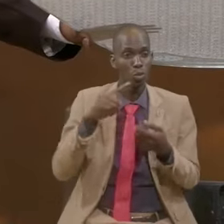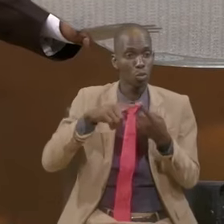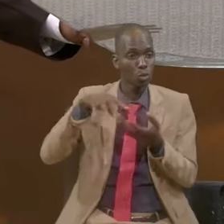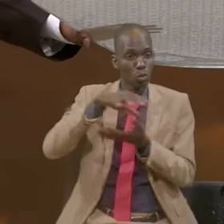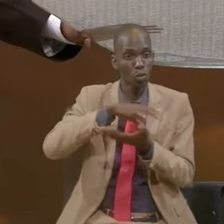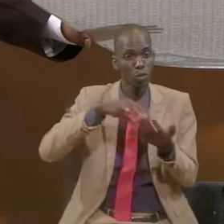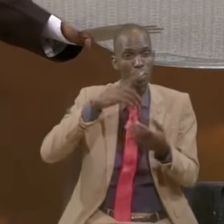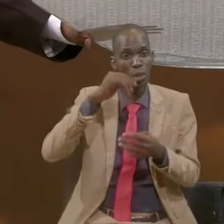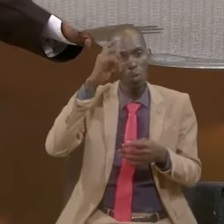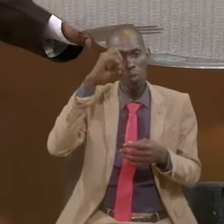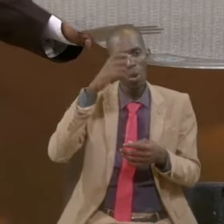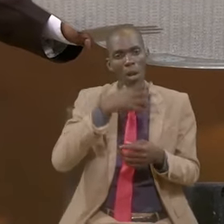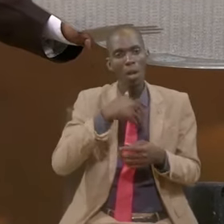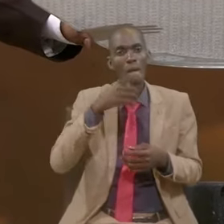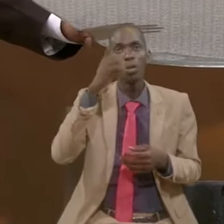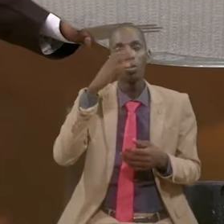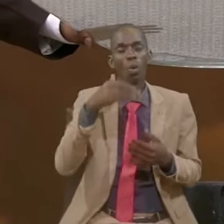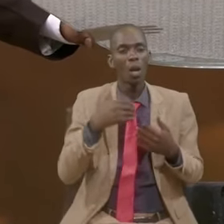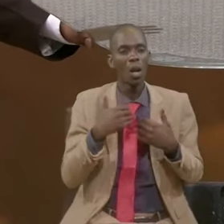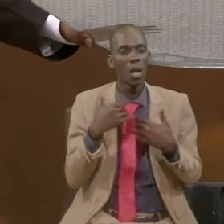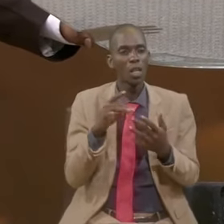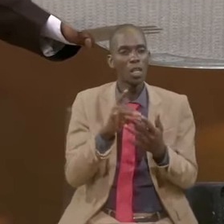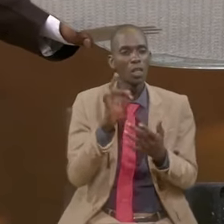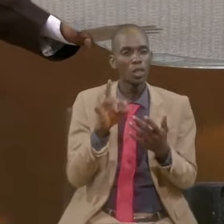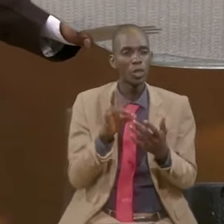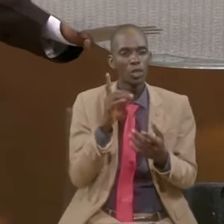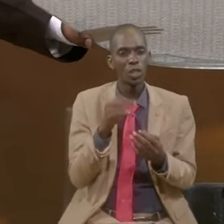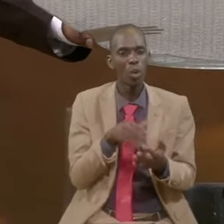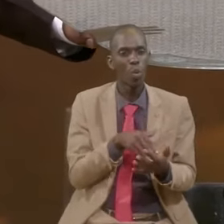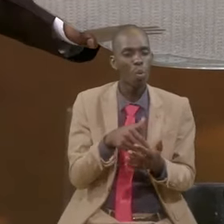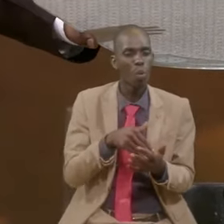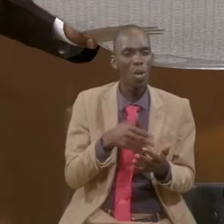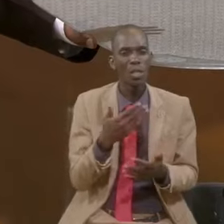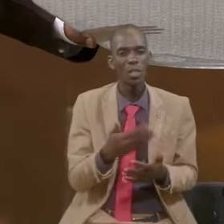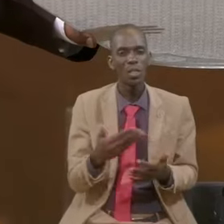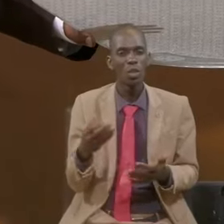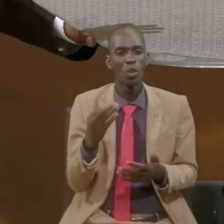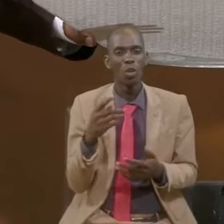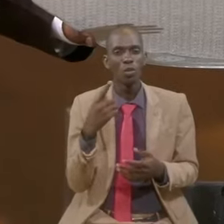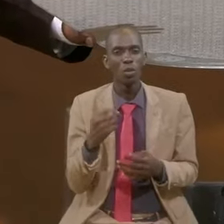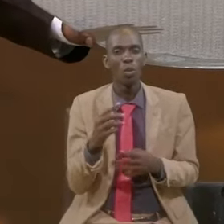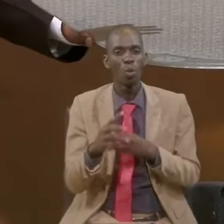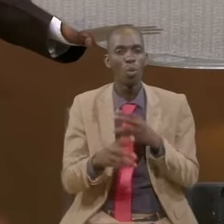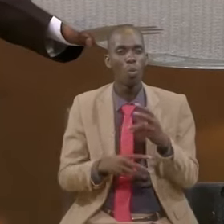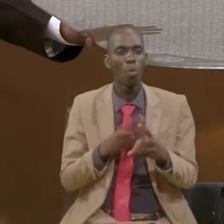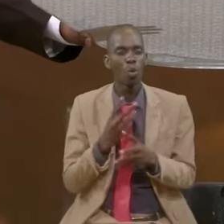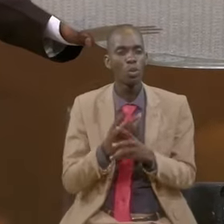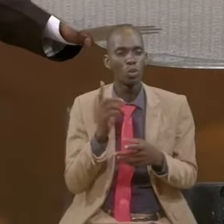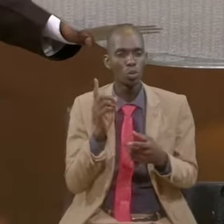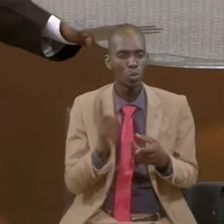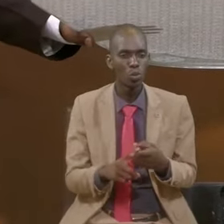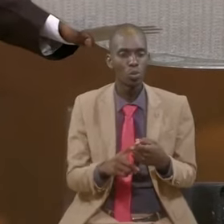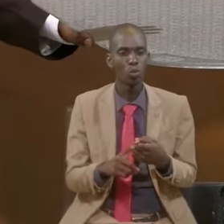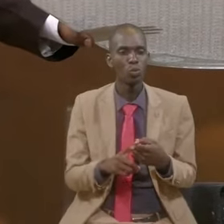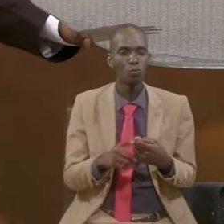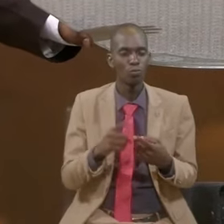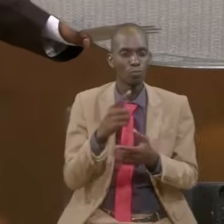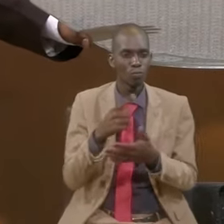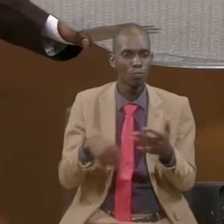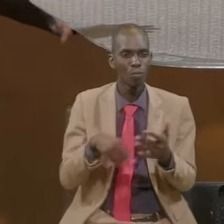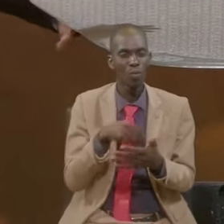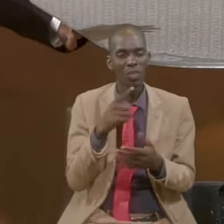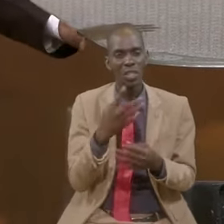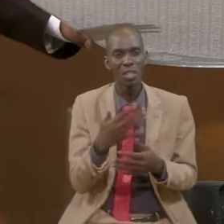chosen the weak things of the world to confound the things that are mighty.